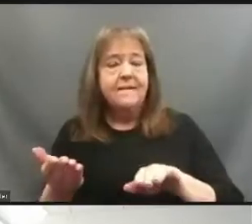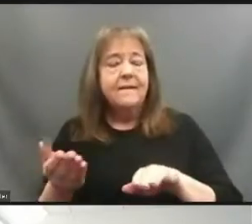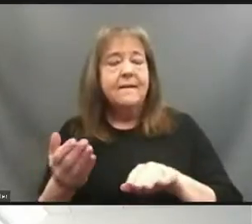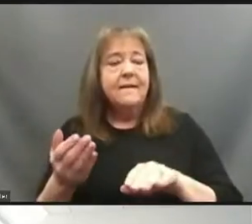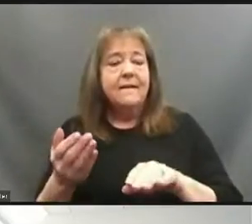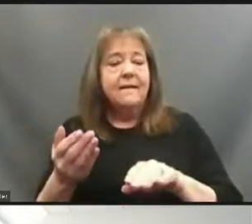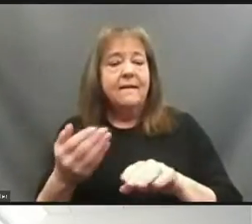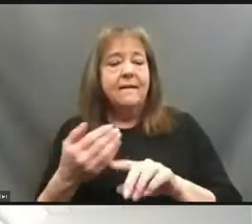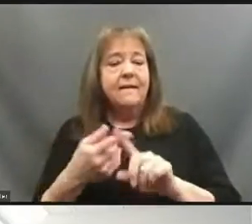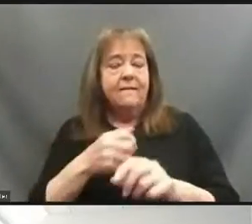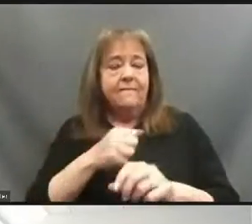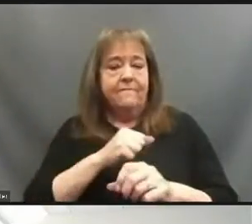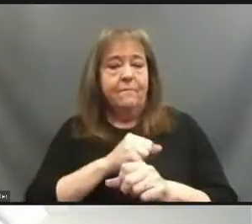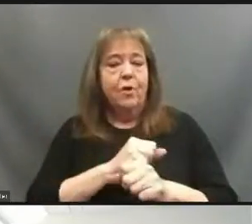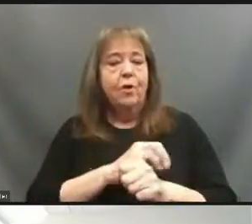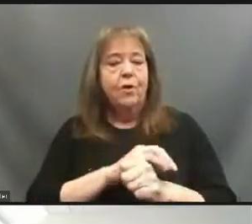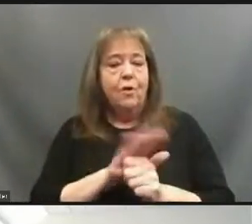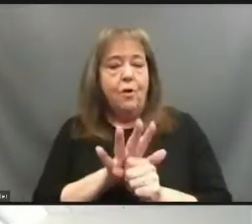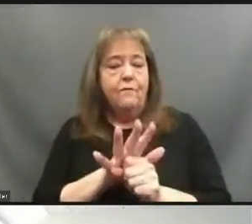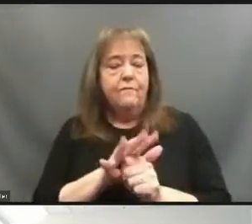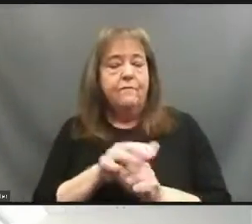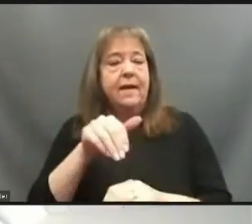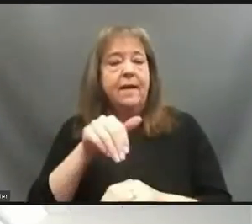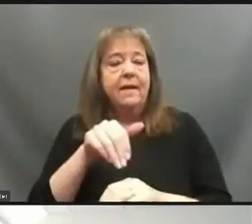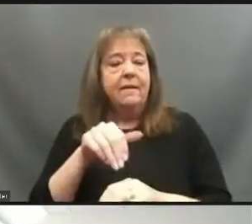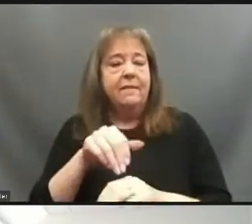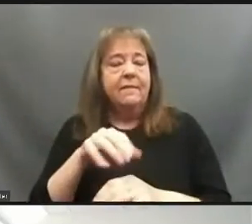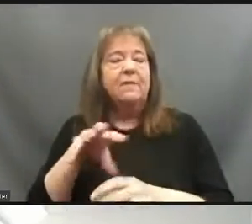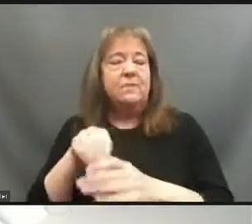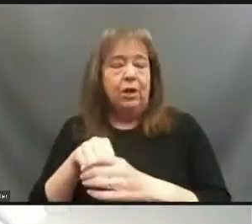month in the Northwest numbers.